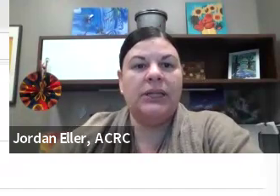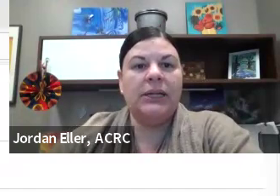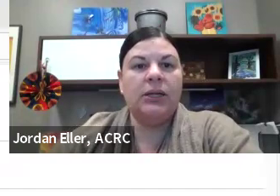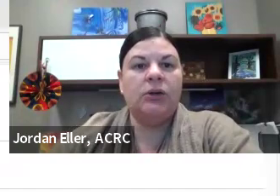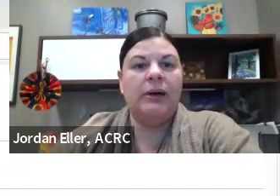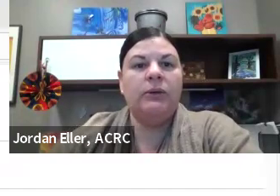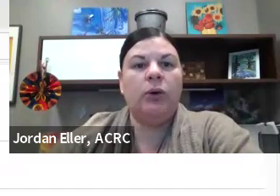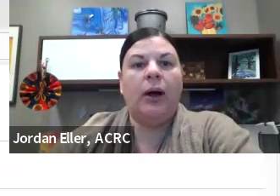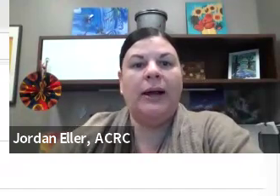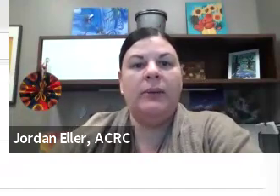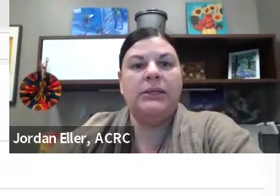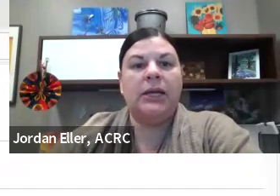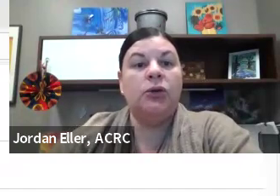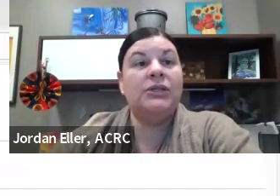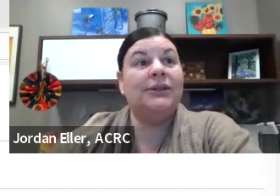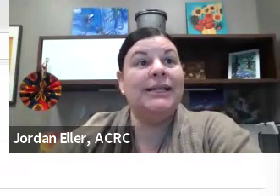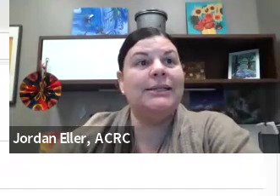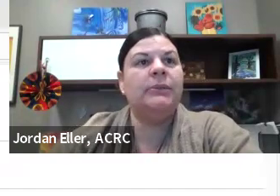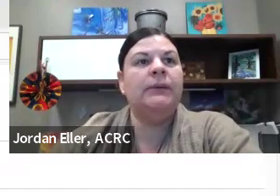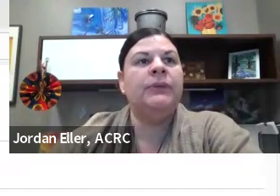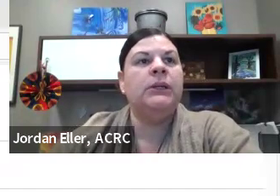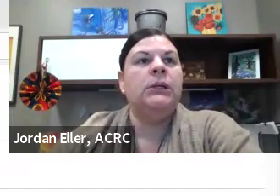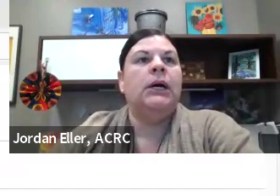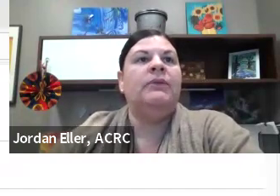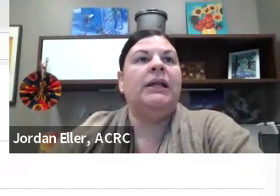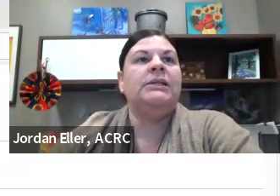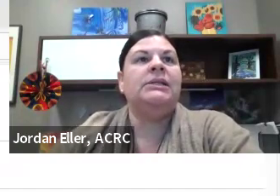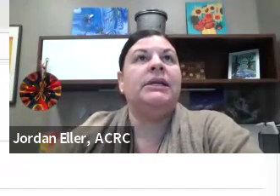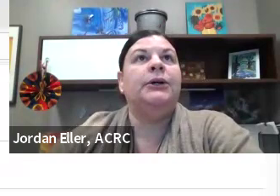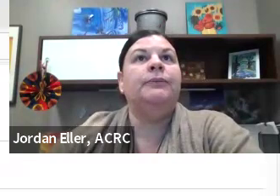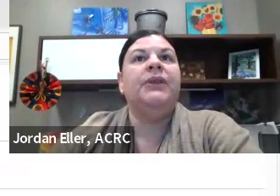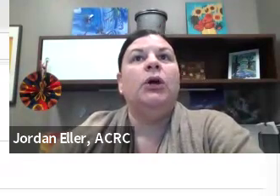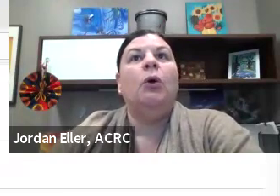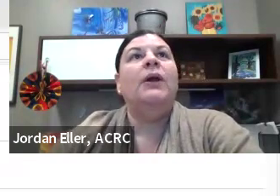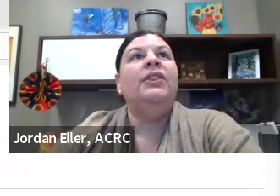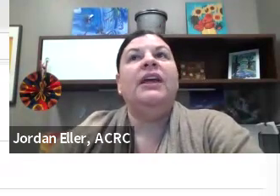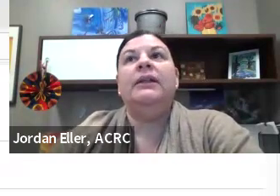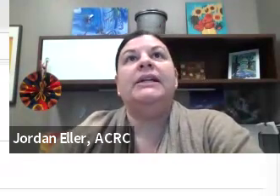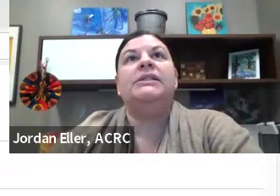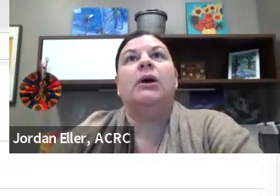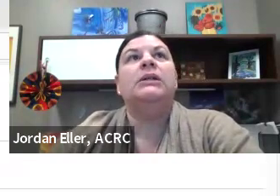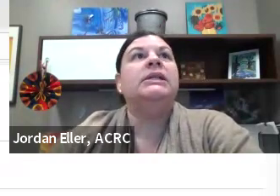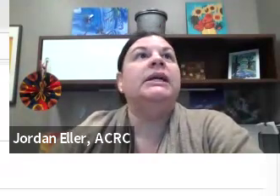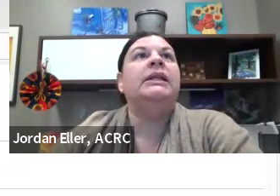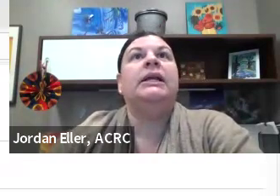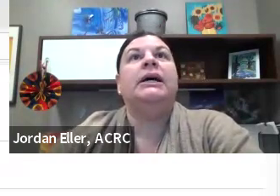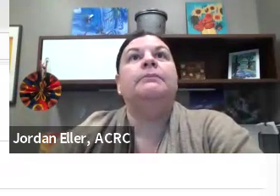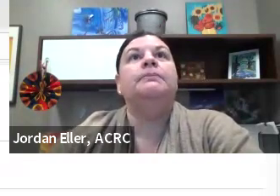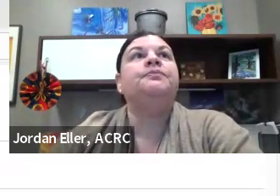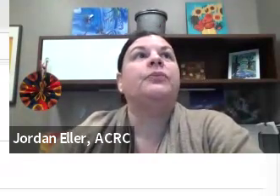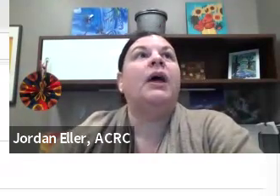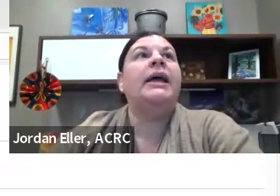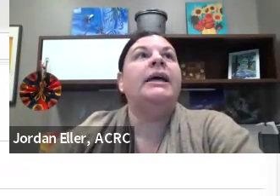Who's completed the QIP requirements and who still needs to be. That list is here. One thing that I saw today